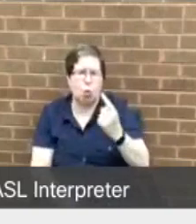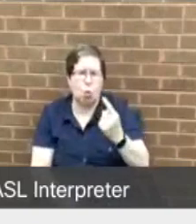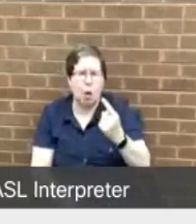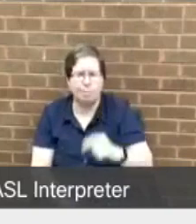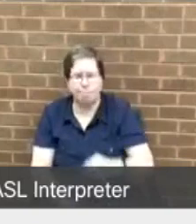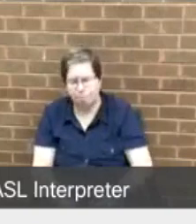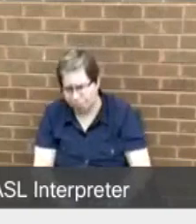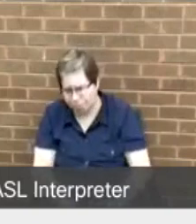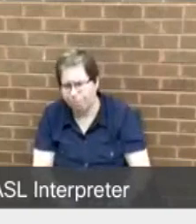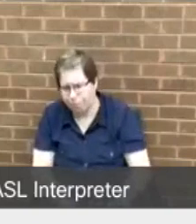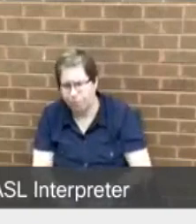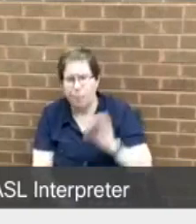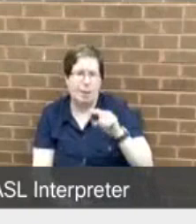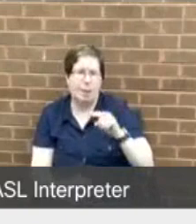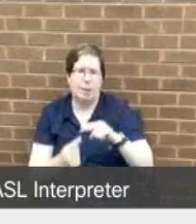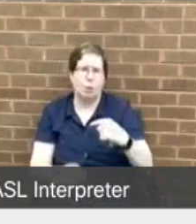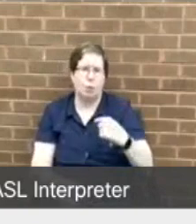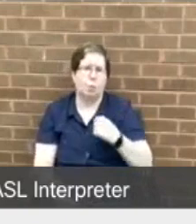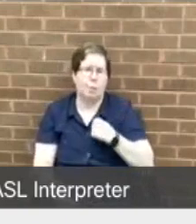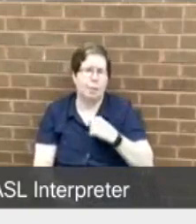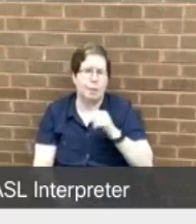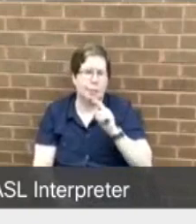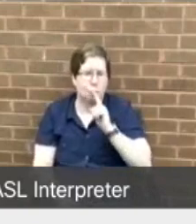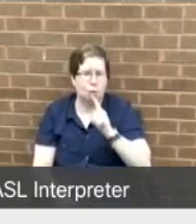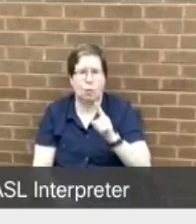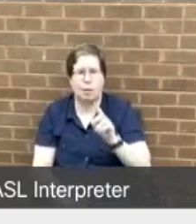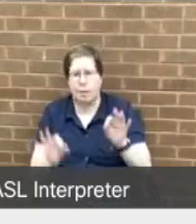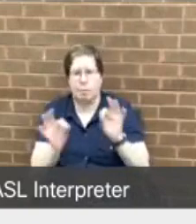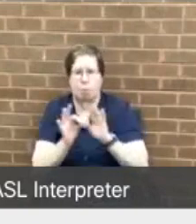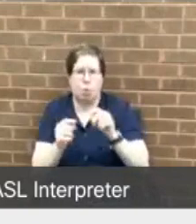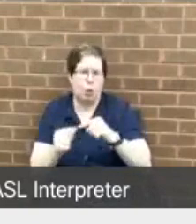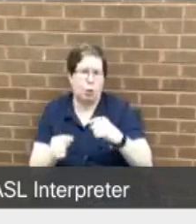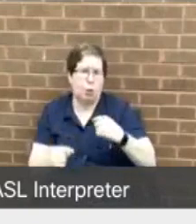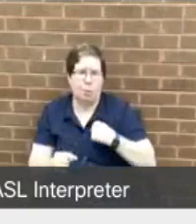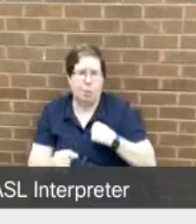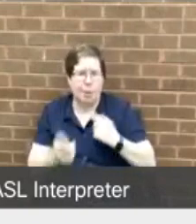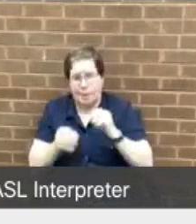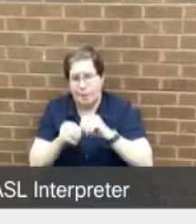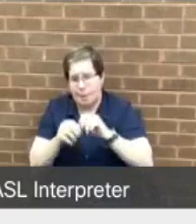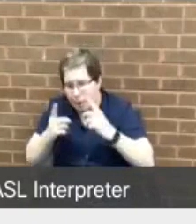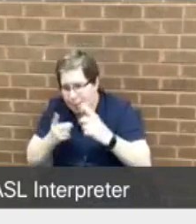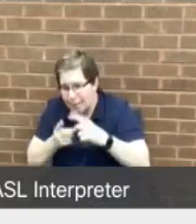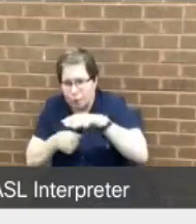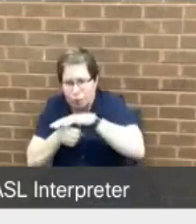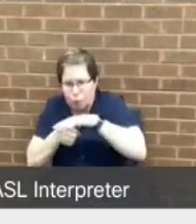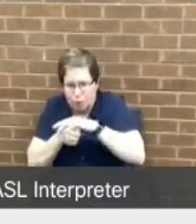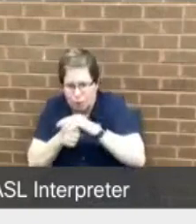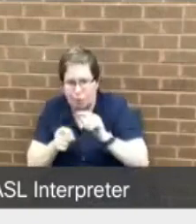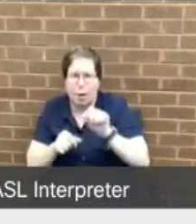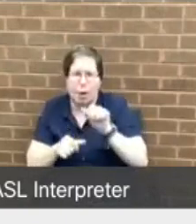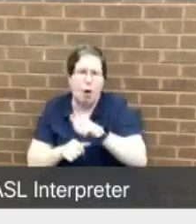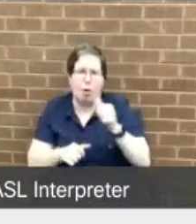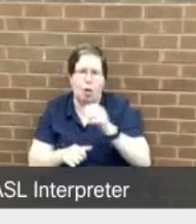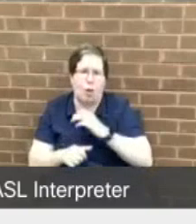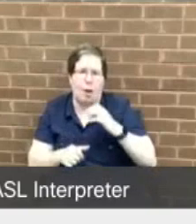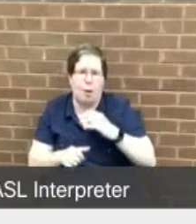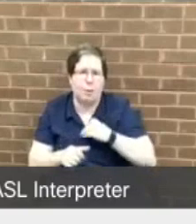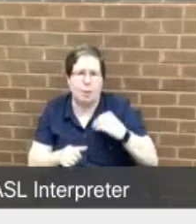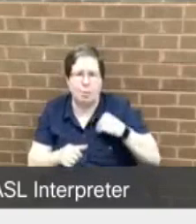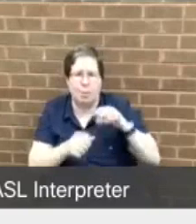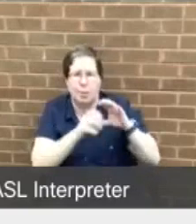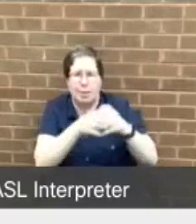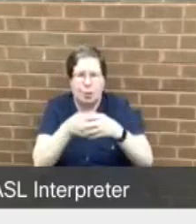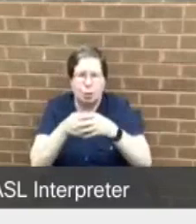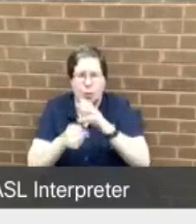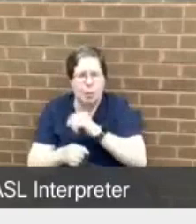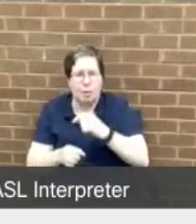That to me, you know, it is certainly important to me as it's in my district. It's in two other council members' district. In our first year,